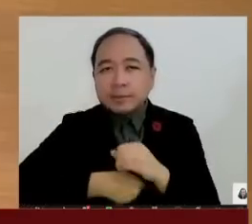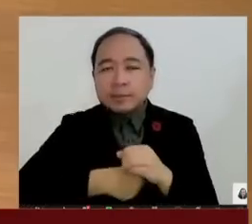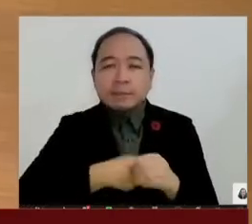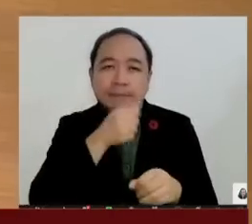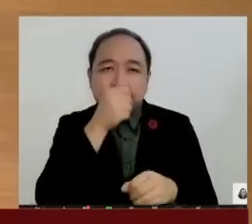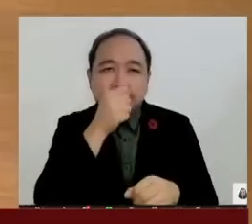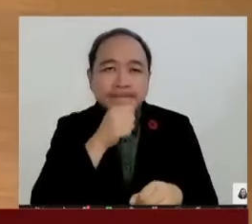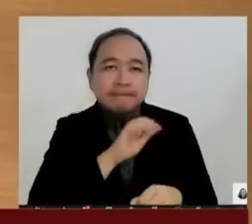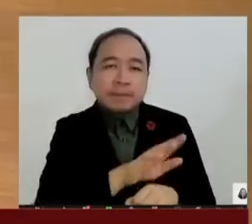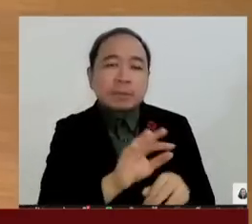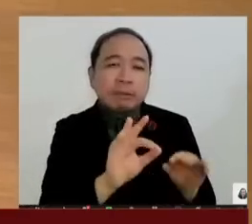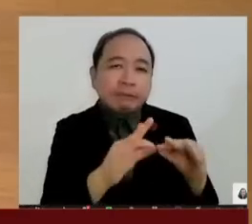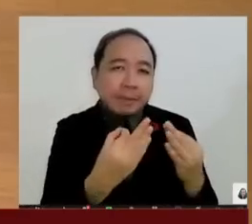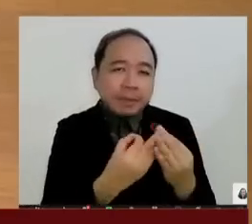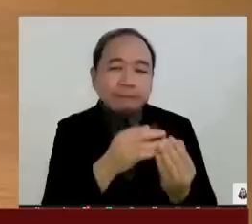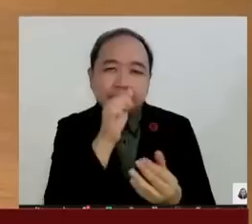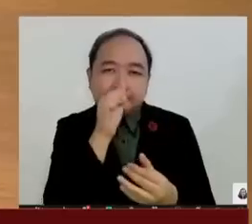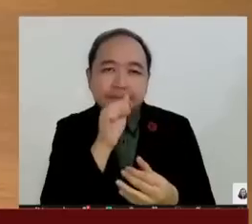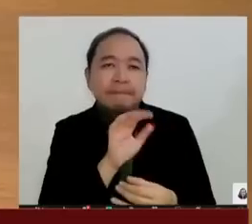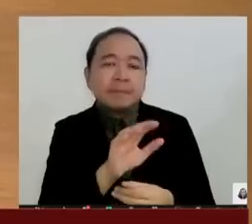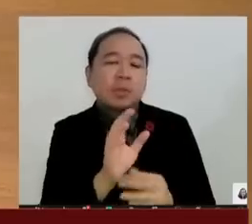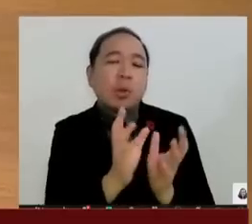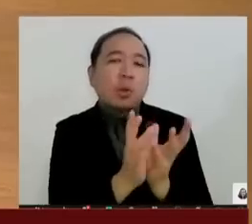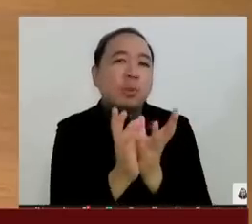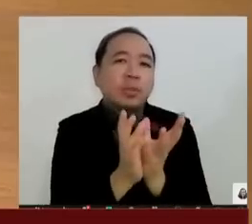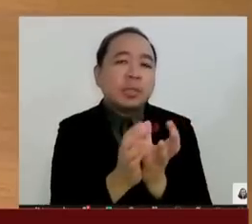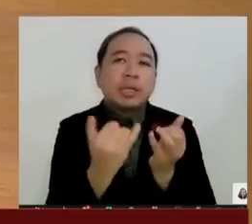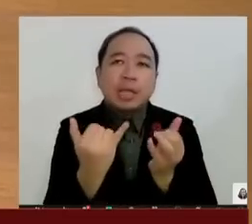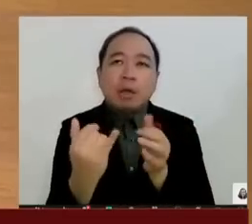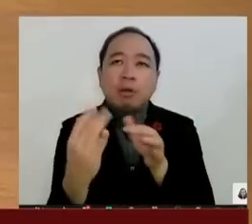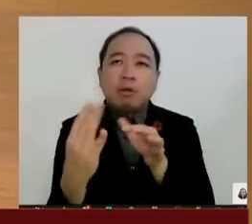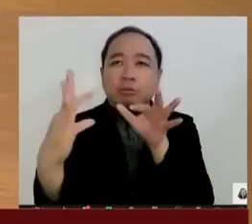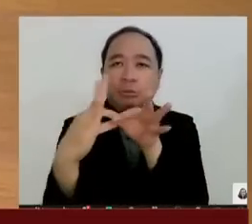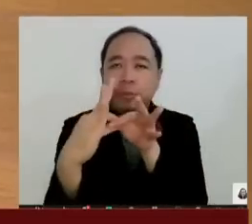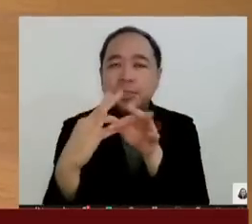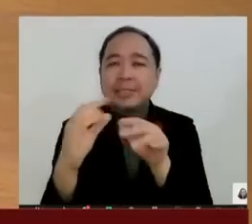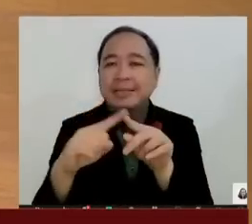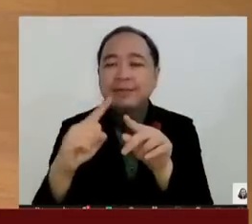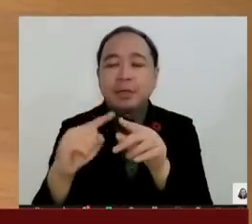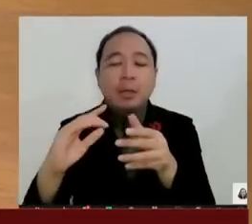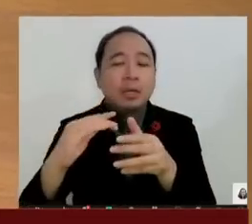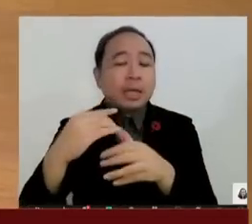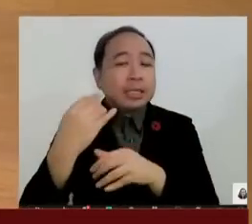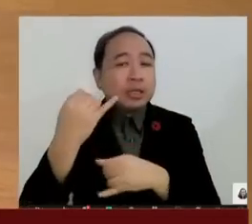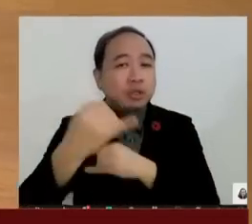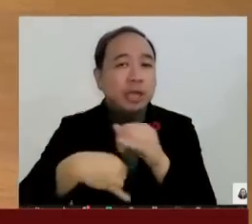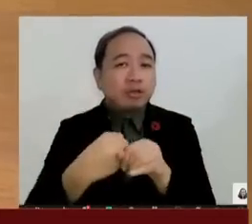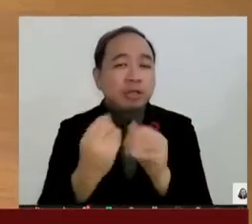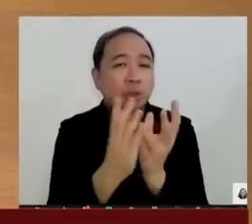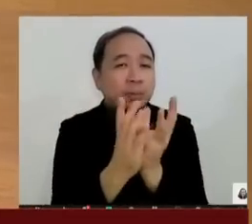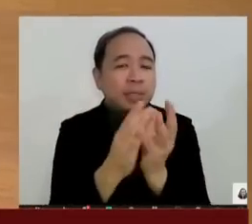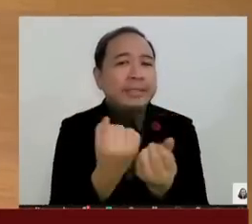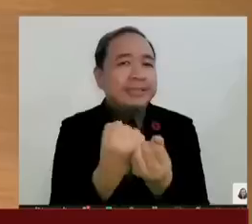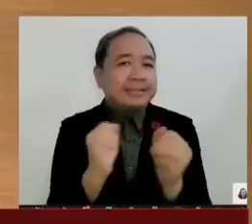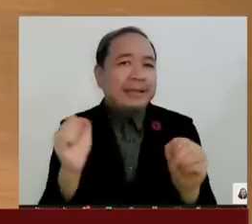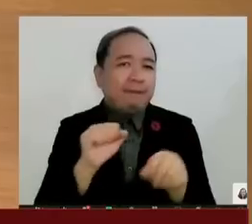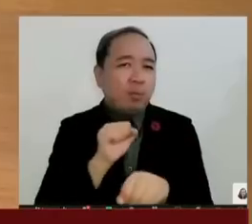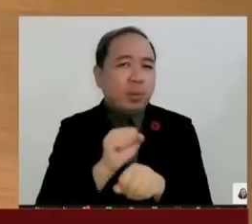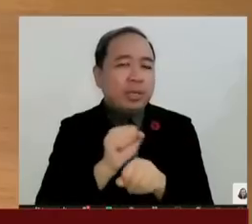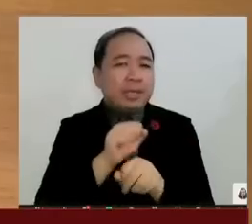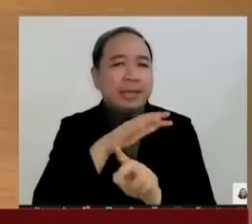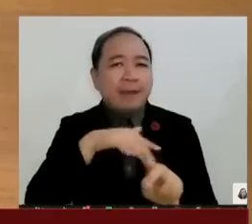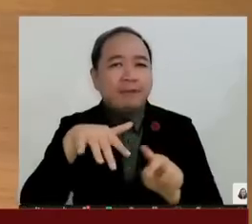communities. We are engaging with our partners in the international community to ensure a safe working environment for our